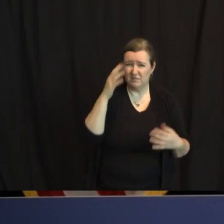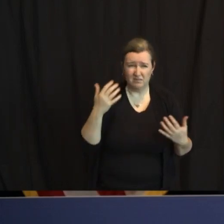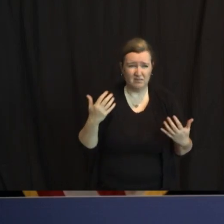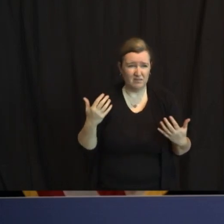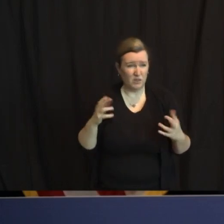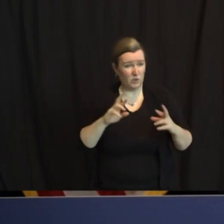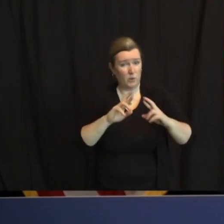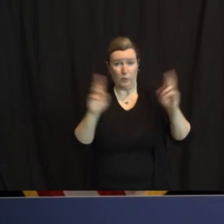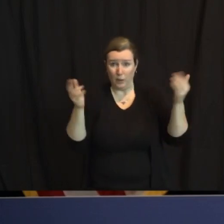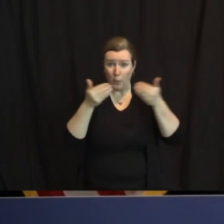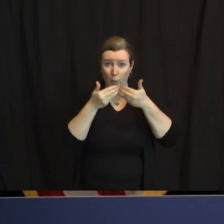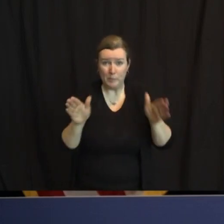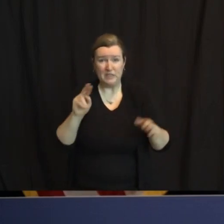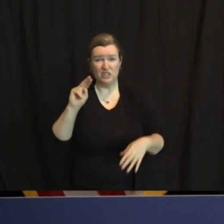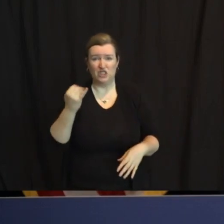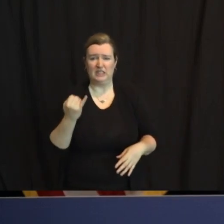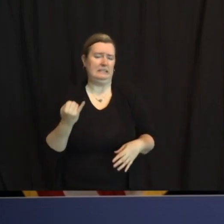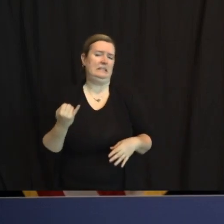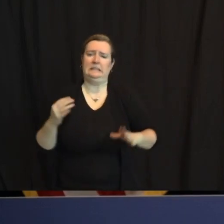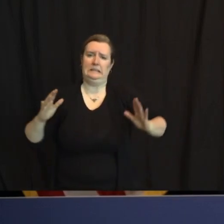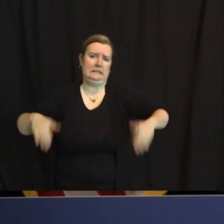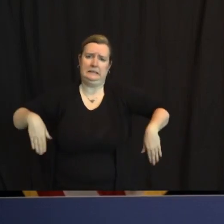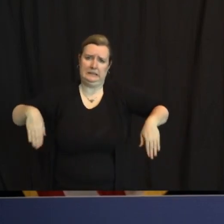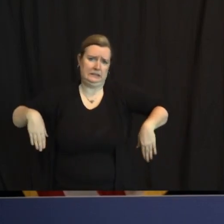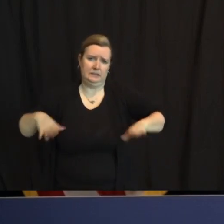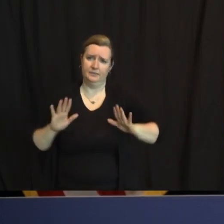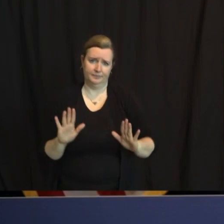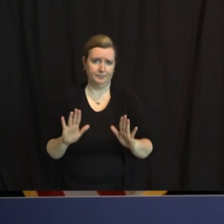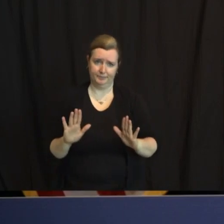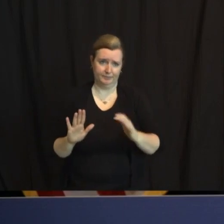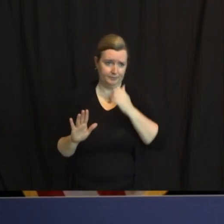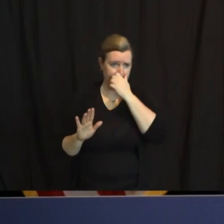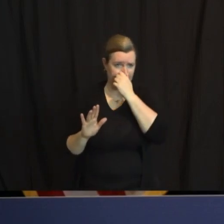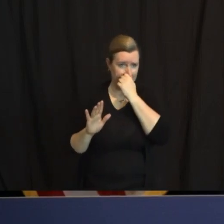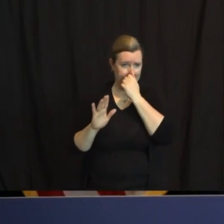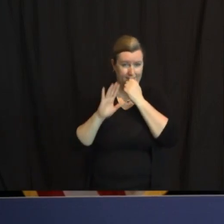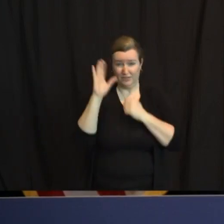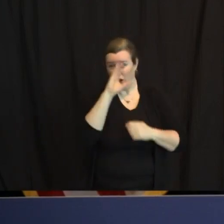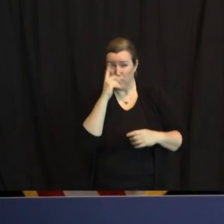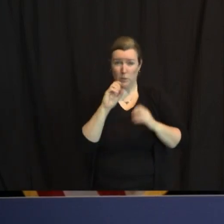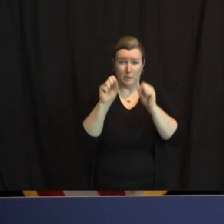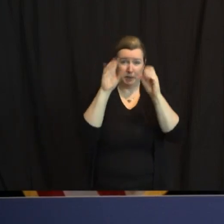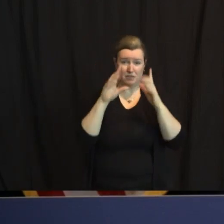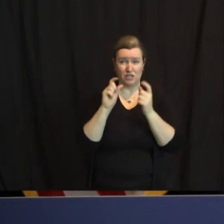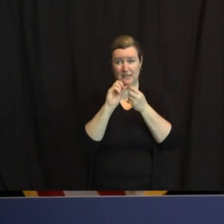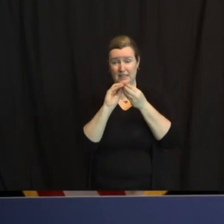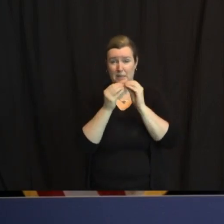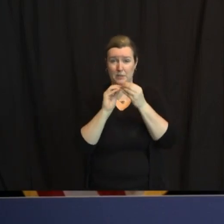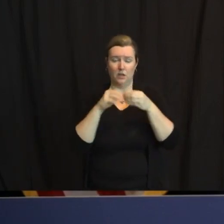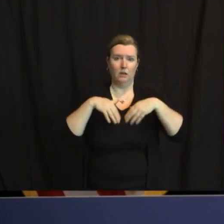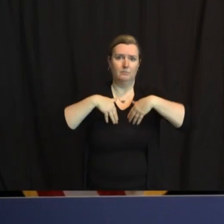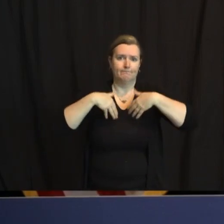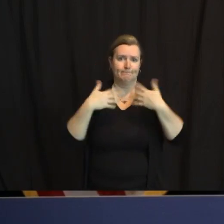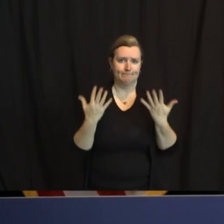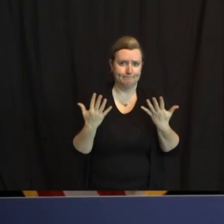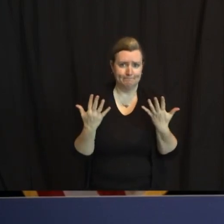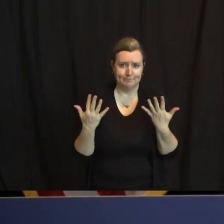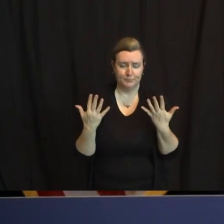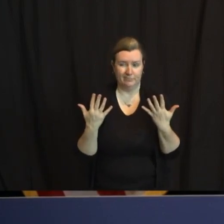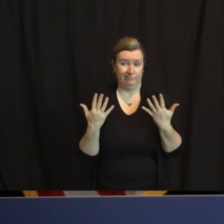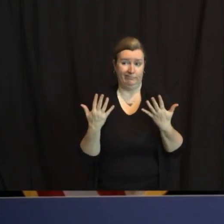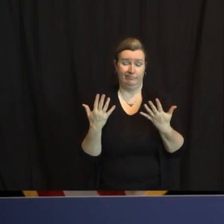magic number or set of numbers. I don't think Judy does either. We're making progress. And again, I think you're going to see an